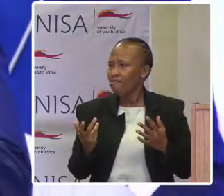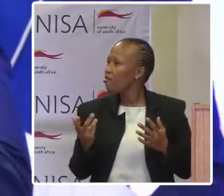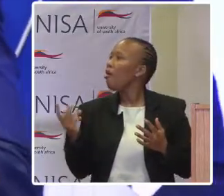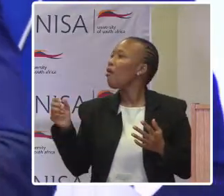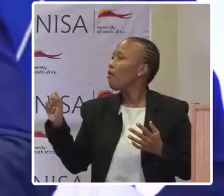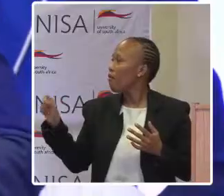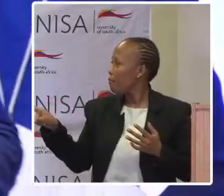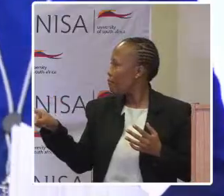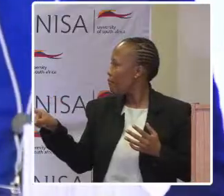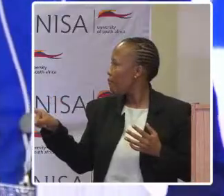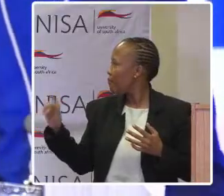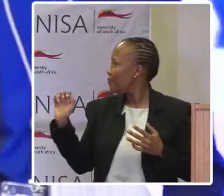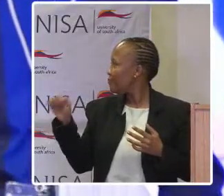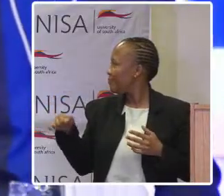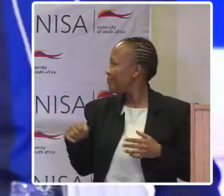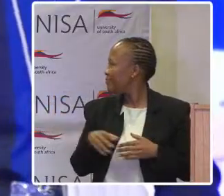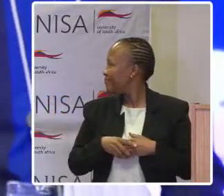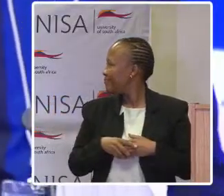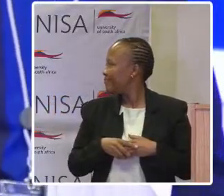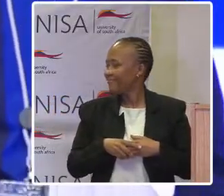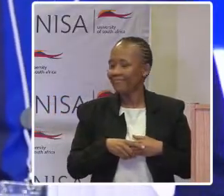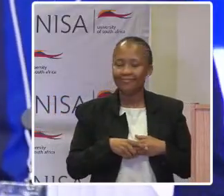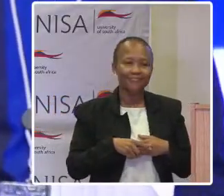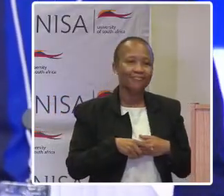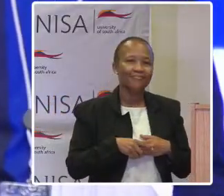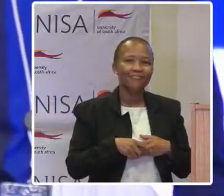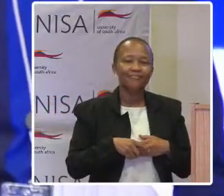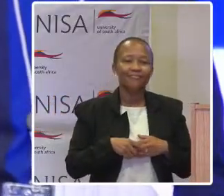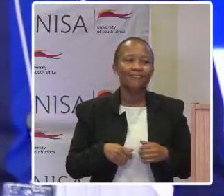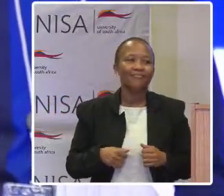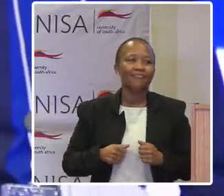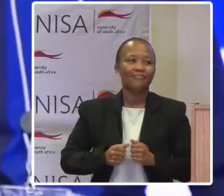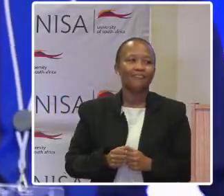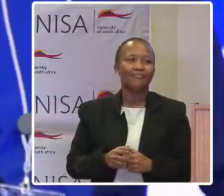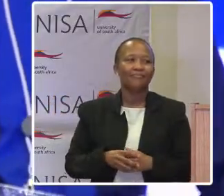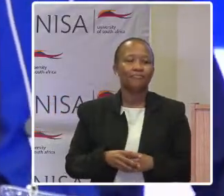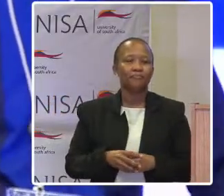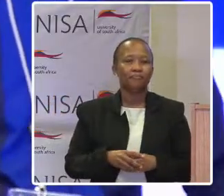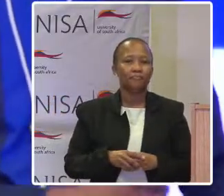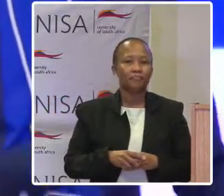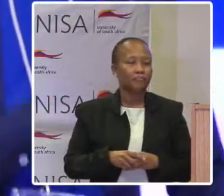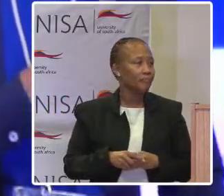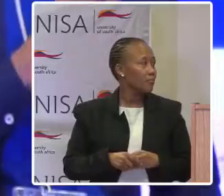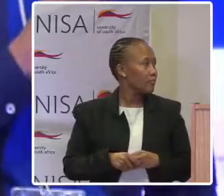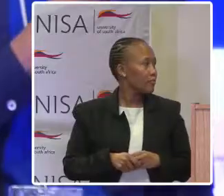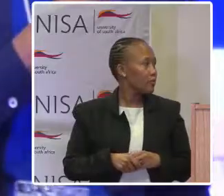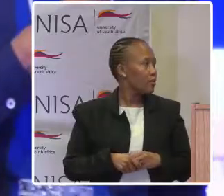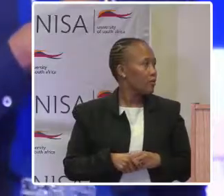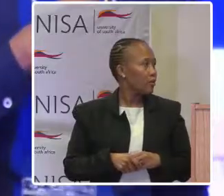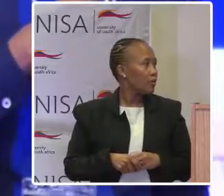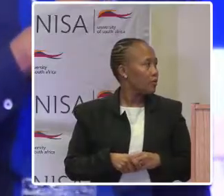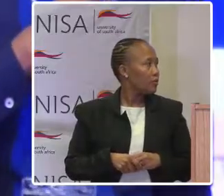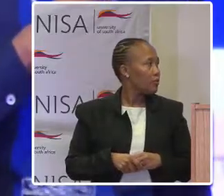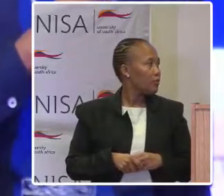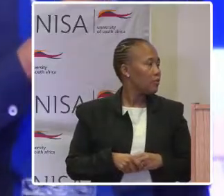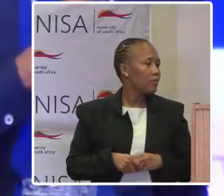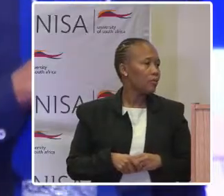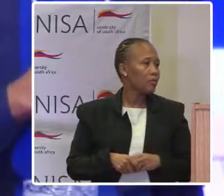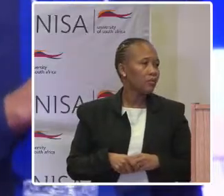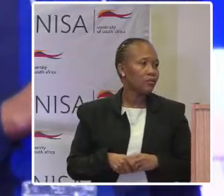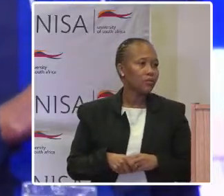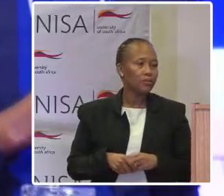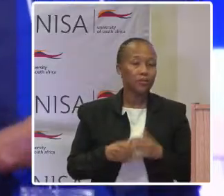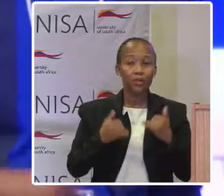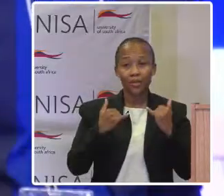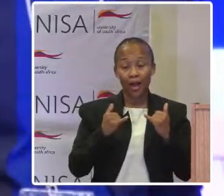Oh, yes. For a photo op and a gifting session. These are not